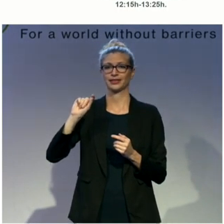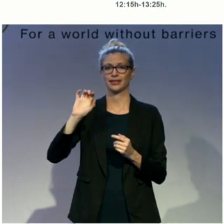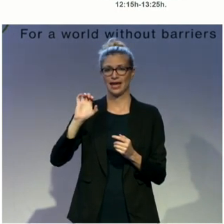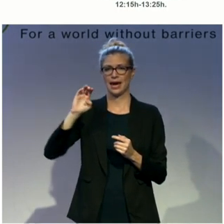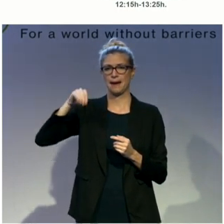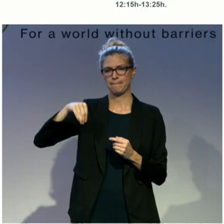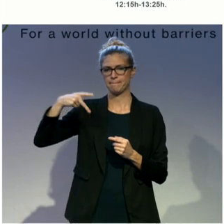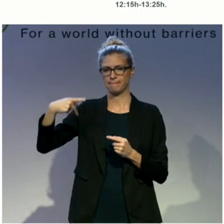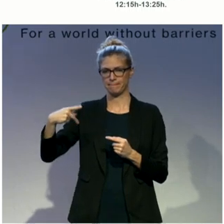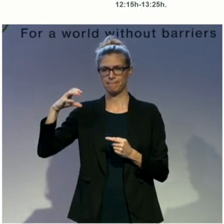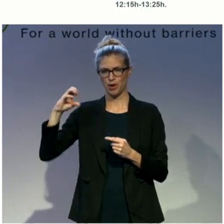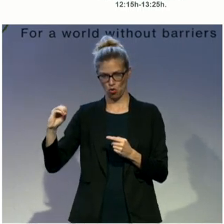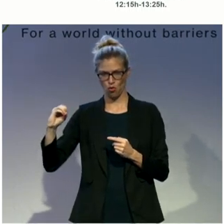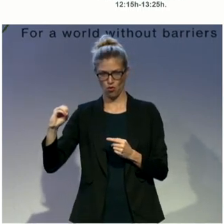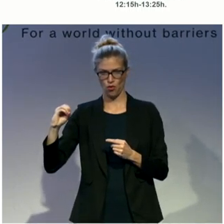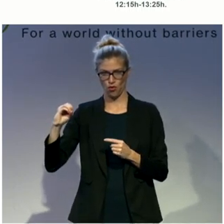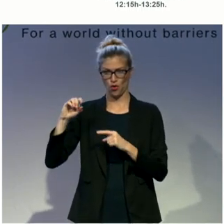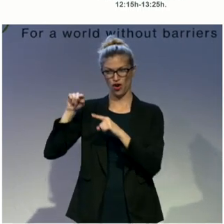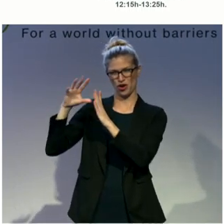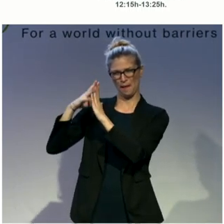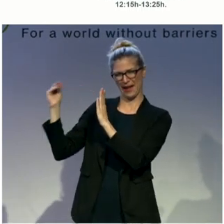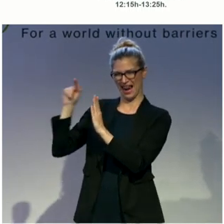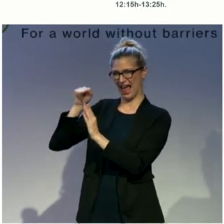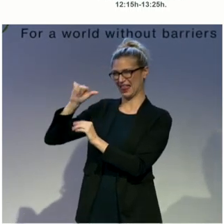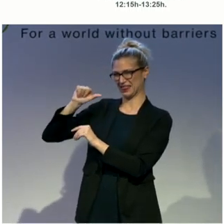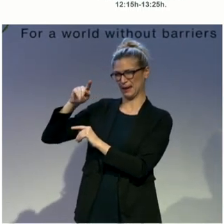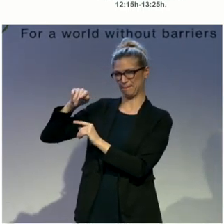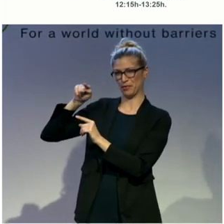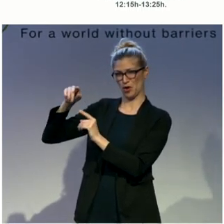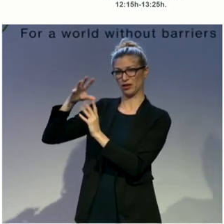We would like to